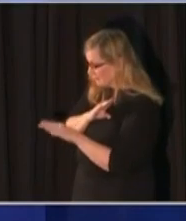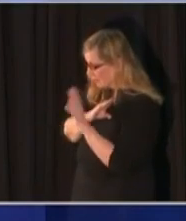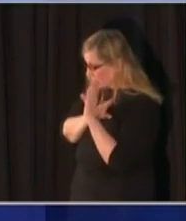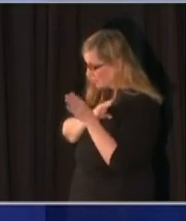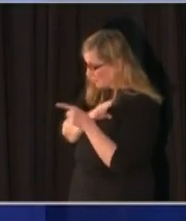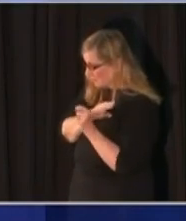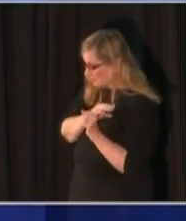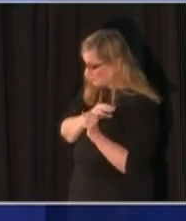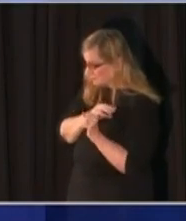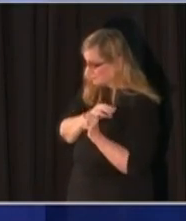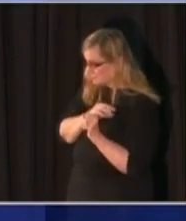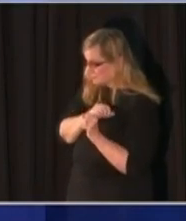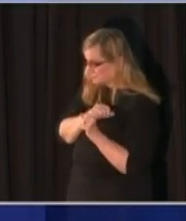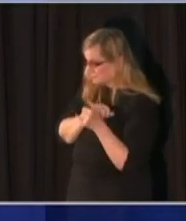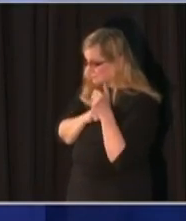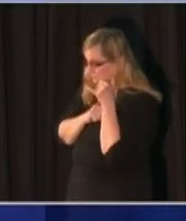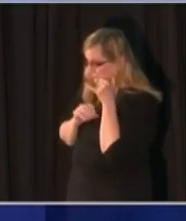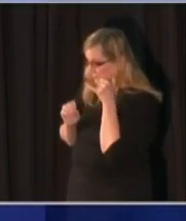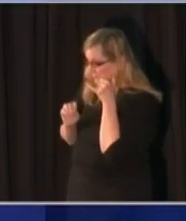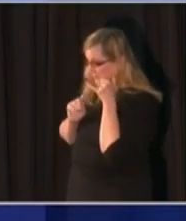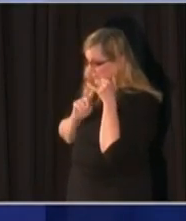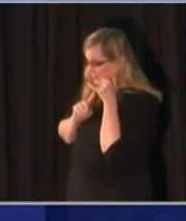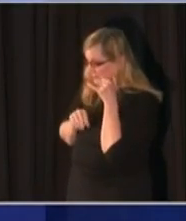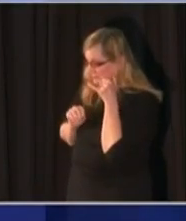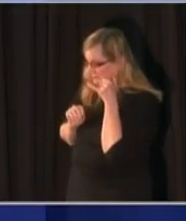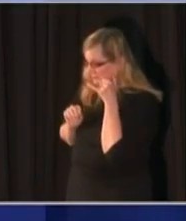If not, we might have to end there earlier.